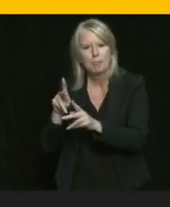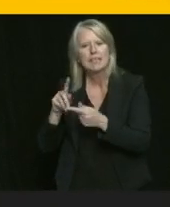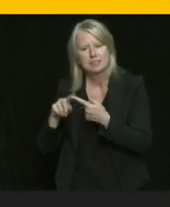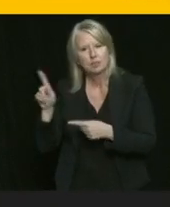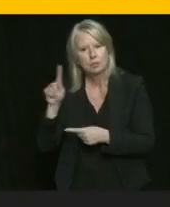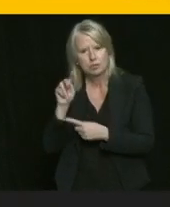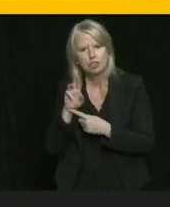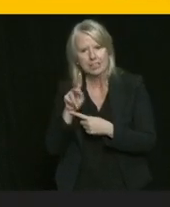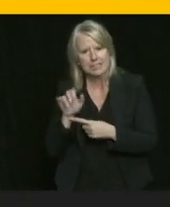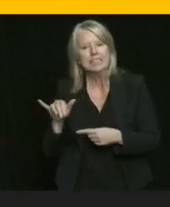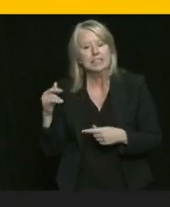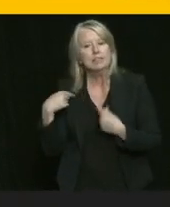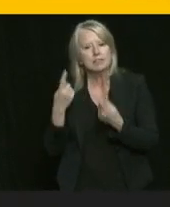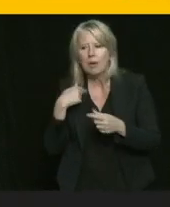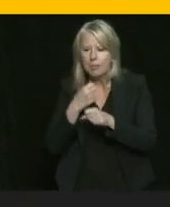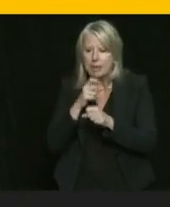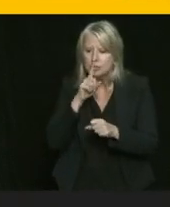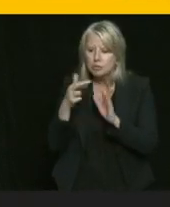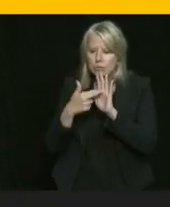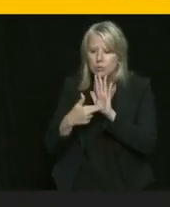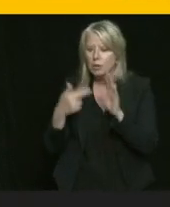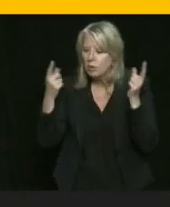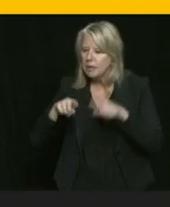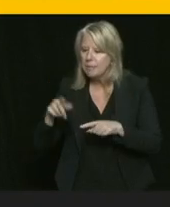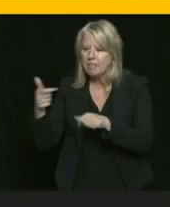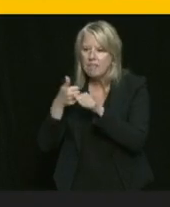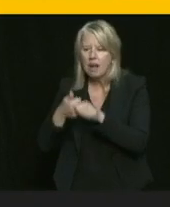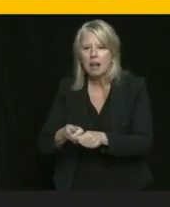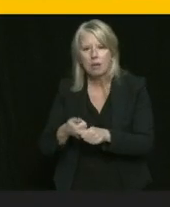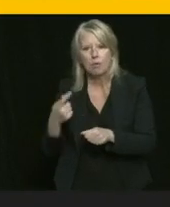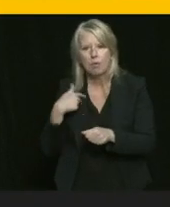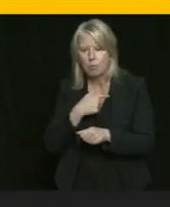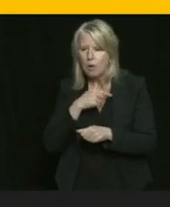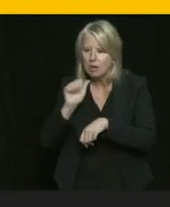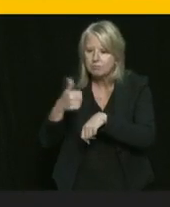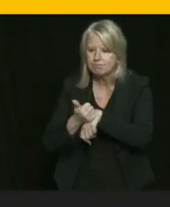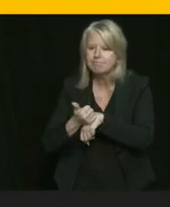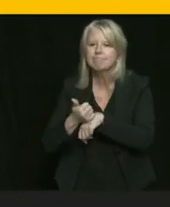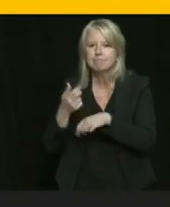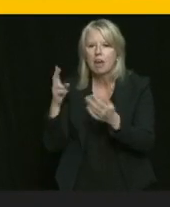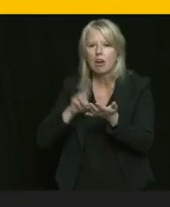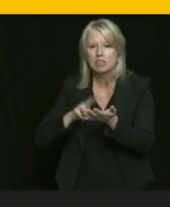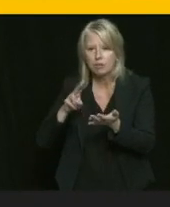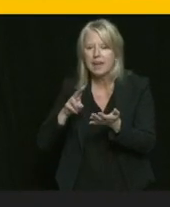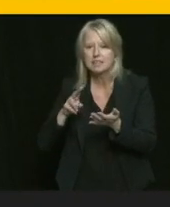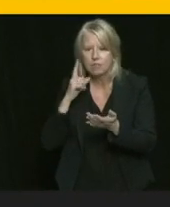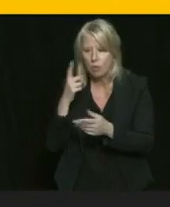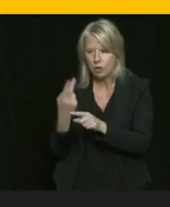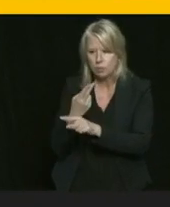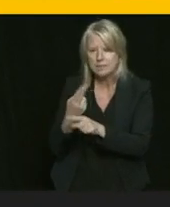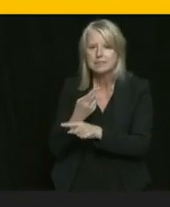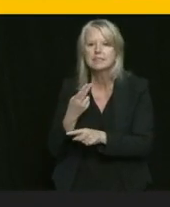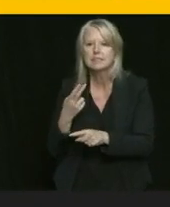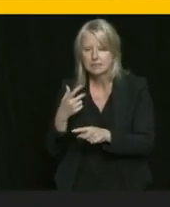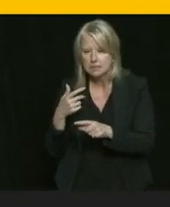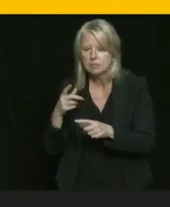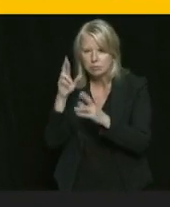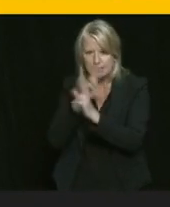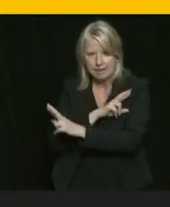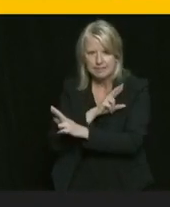that the rules and the agreements that are being were in place on the contract for use are being